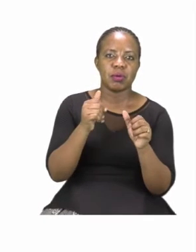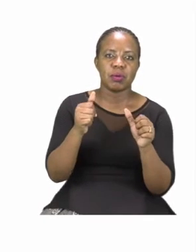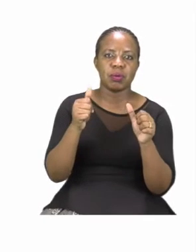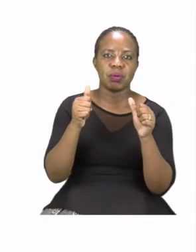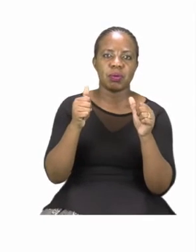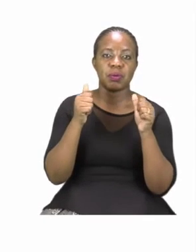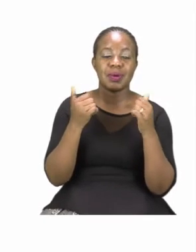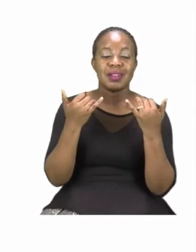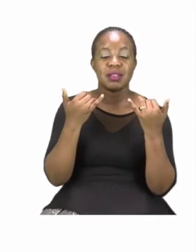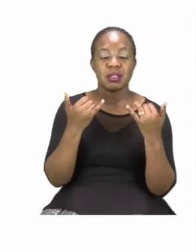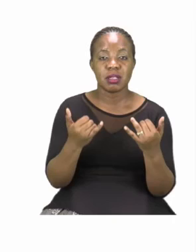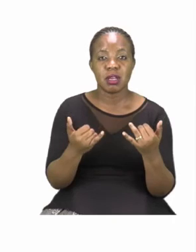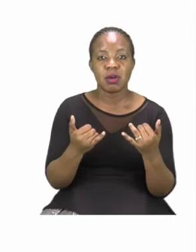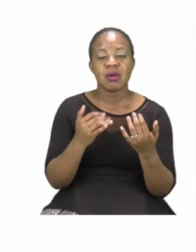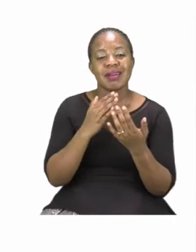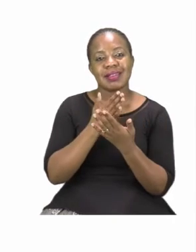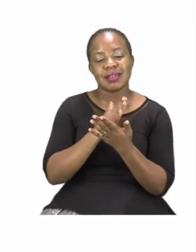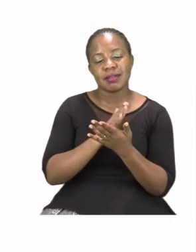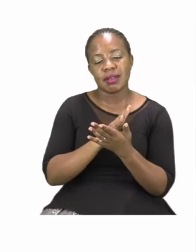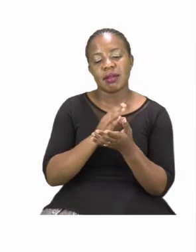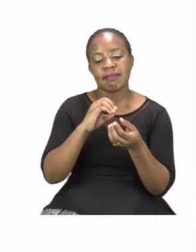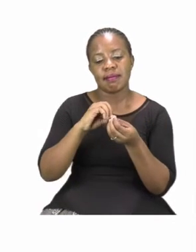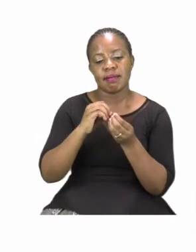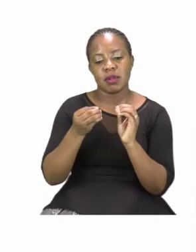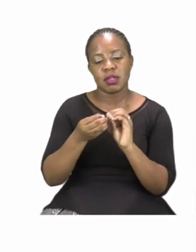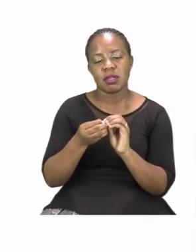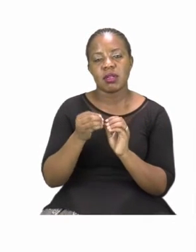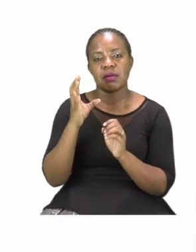numbers. I am going to help